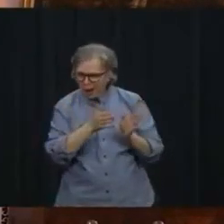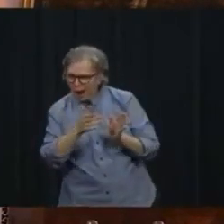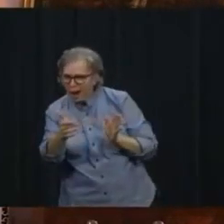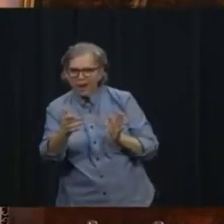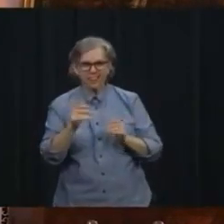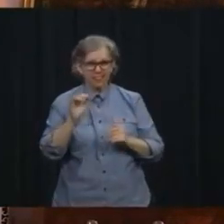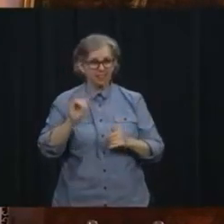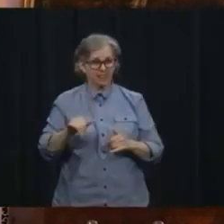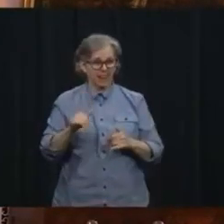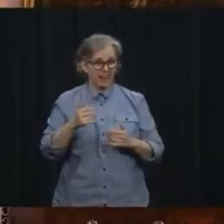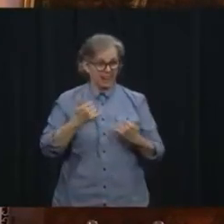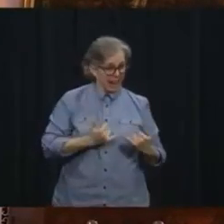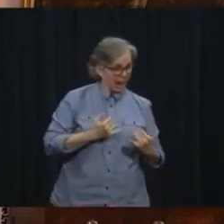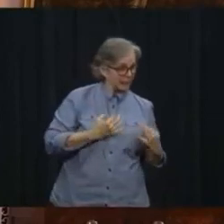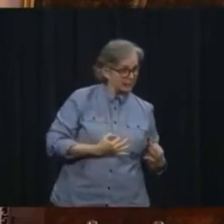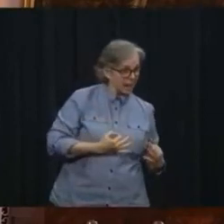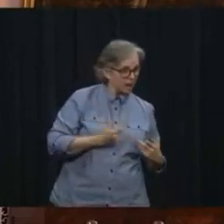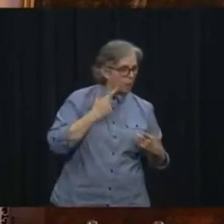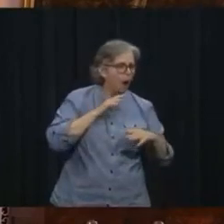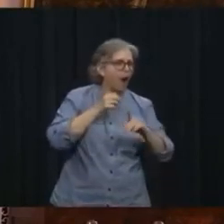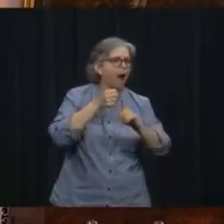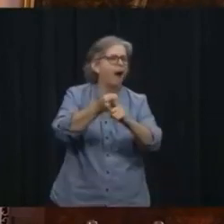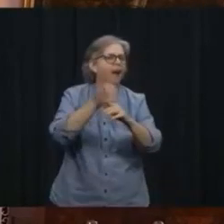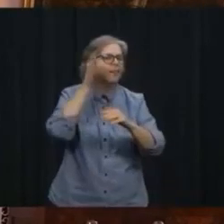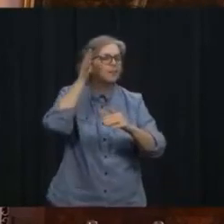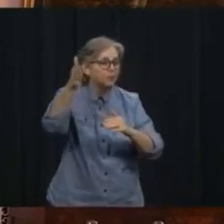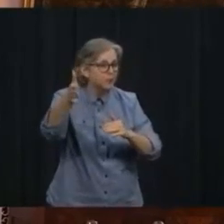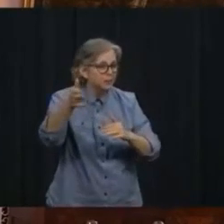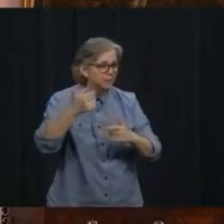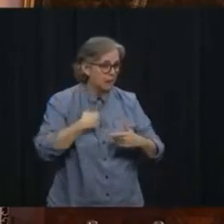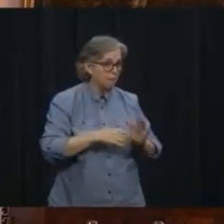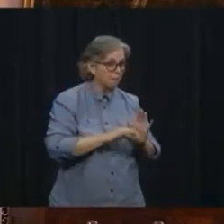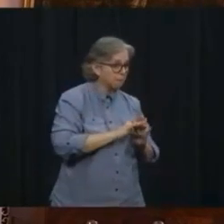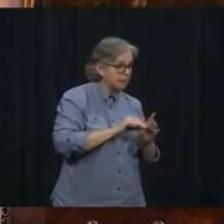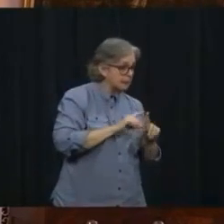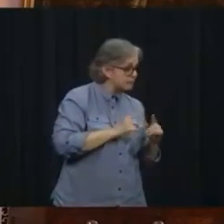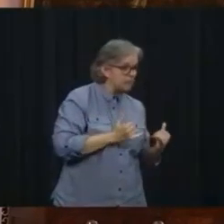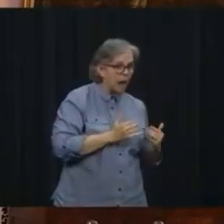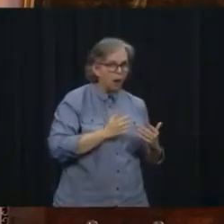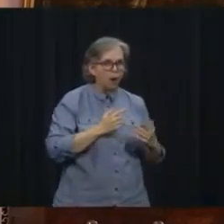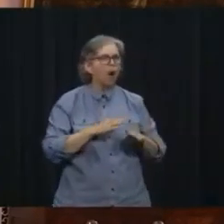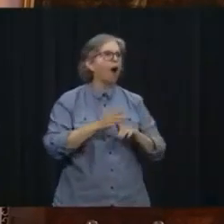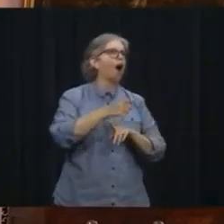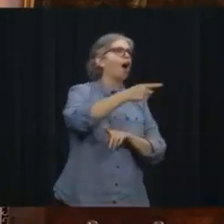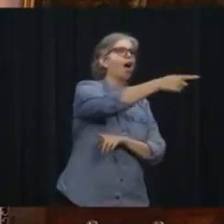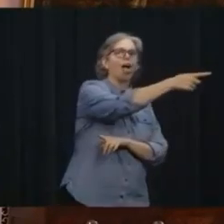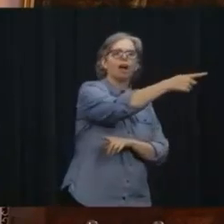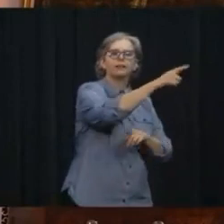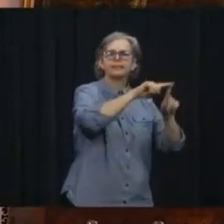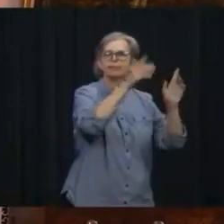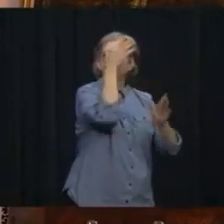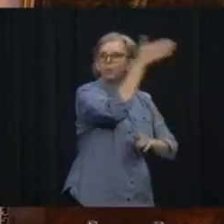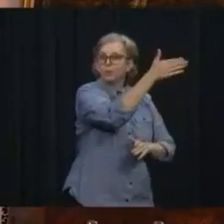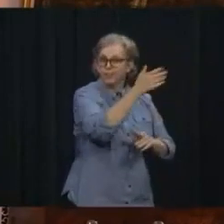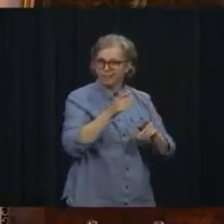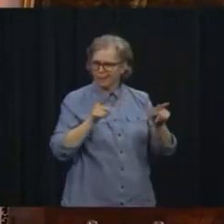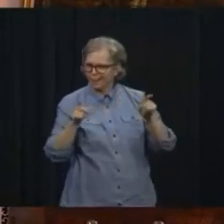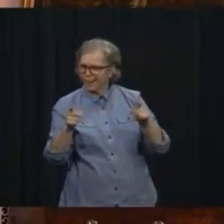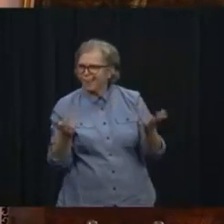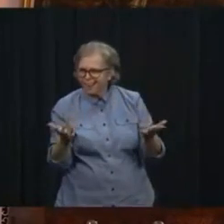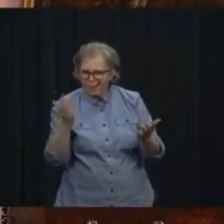you end up. And if you do something different here, you have a different outcome. And so I'm appealing